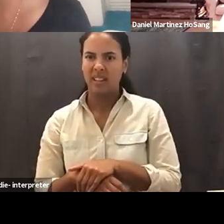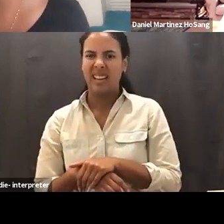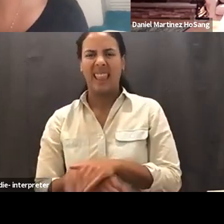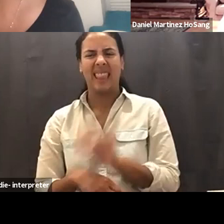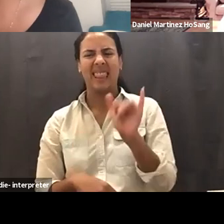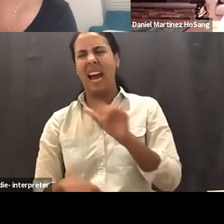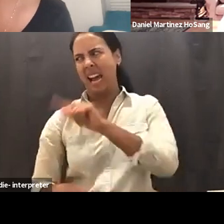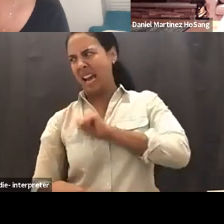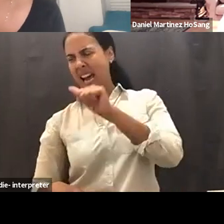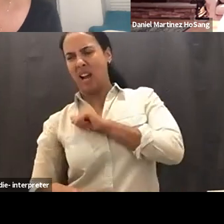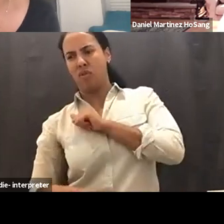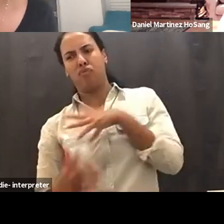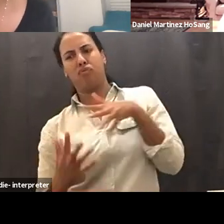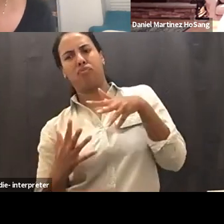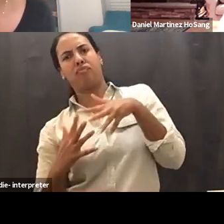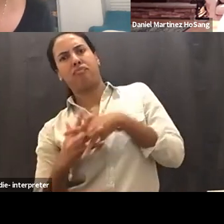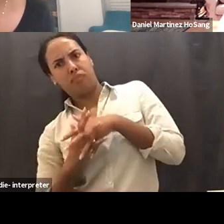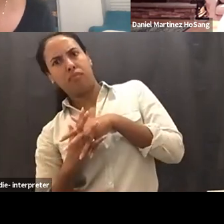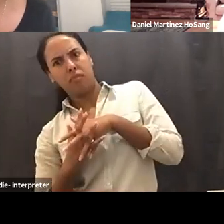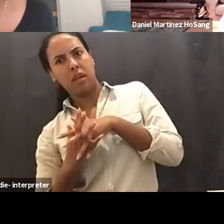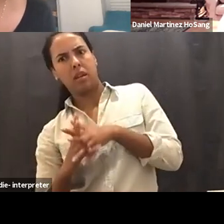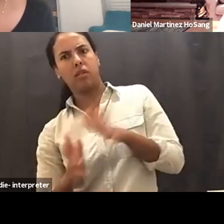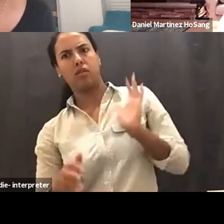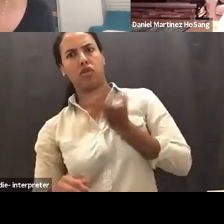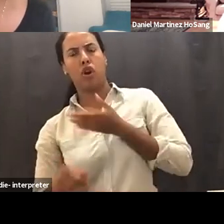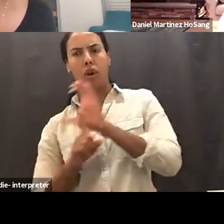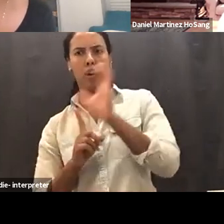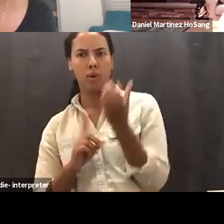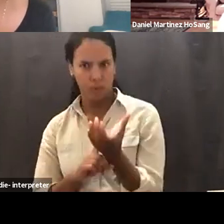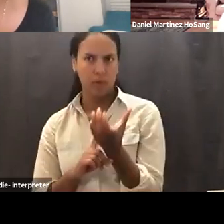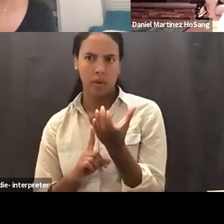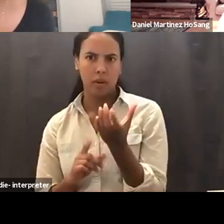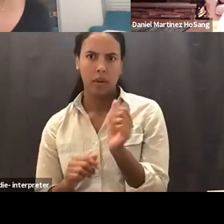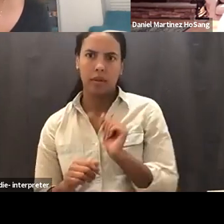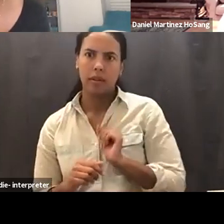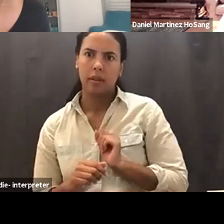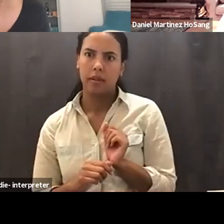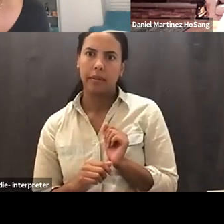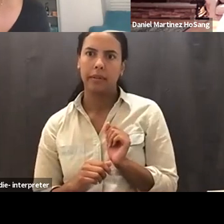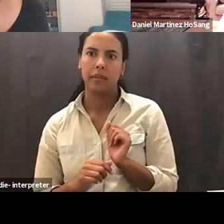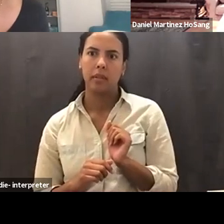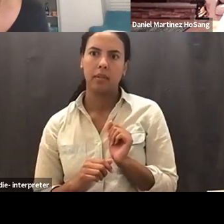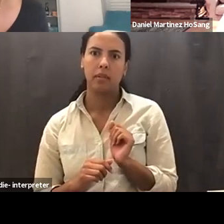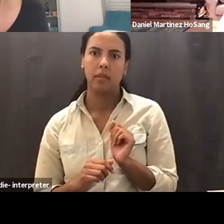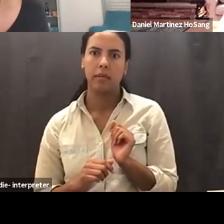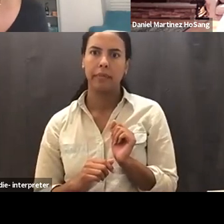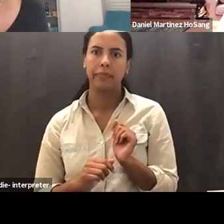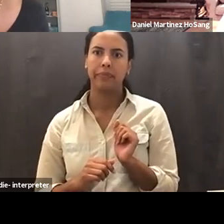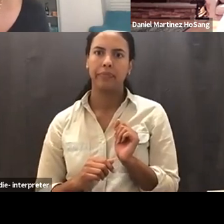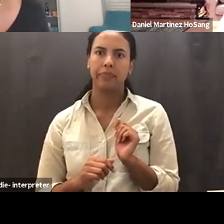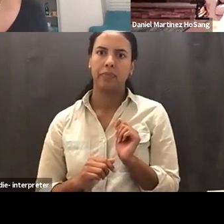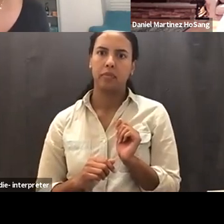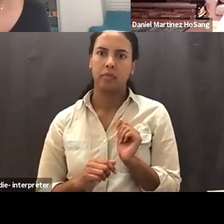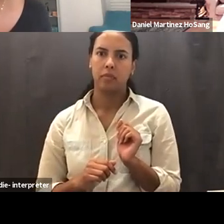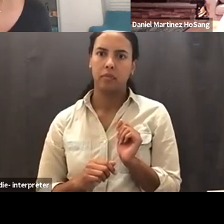upper caste Hindu people in the diaspora, we're thinking about how we're also building on a long tradition of South Asian American organizing,